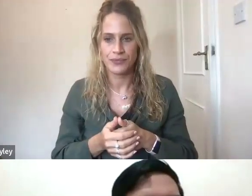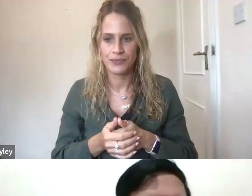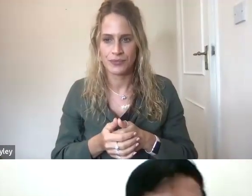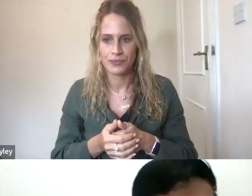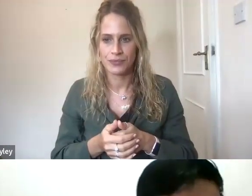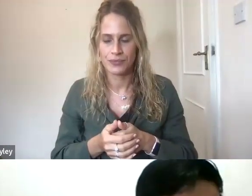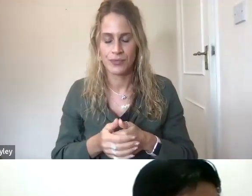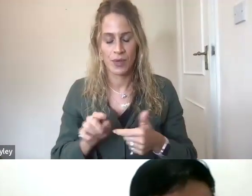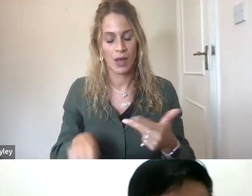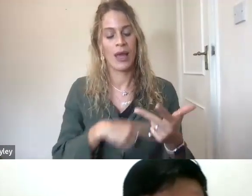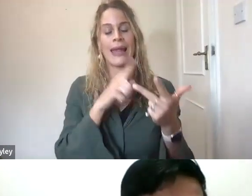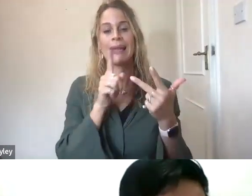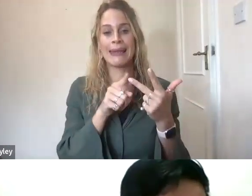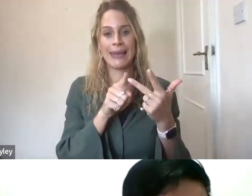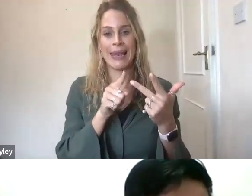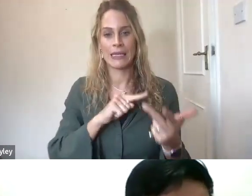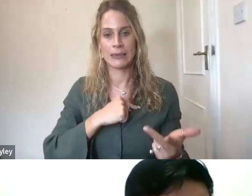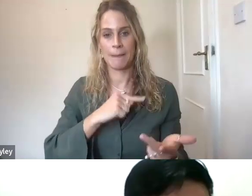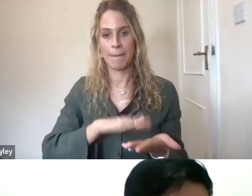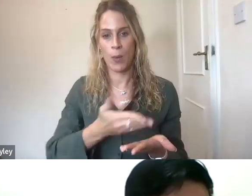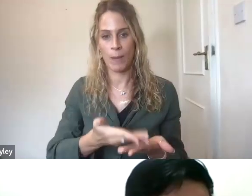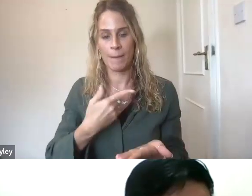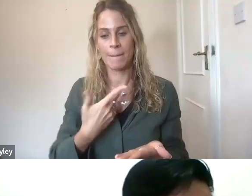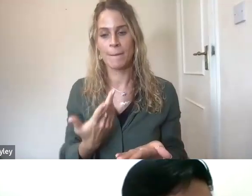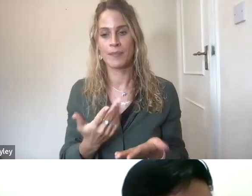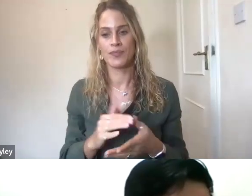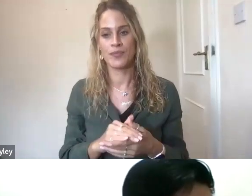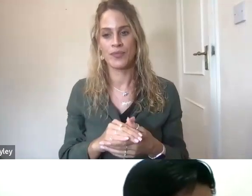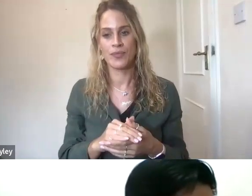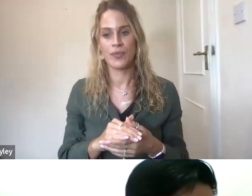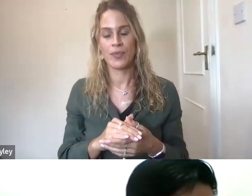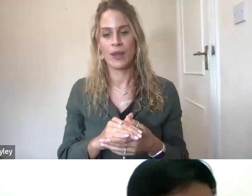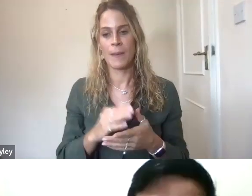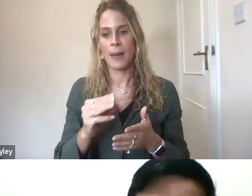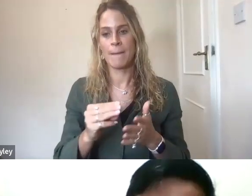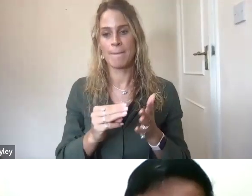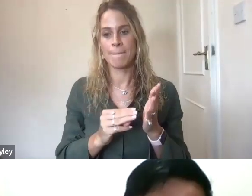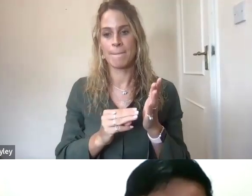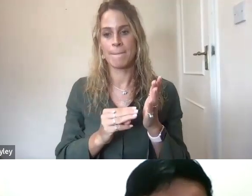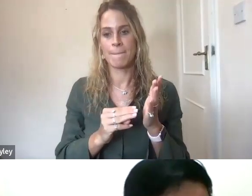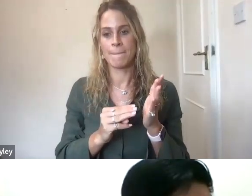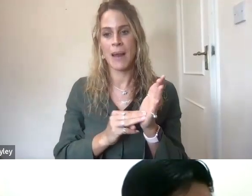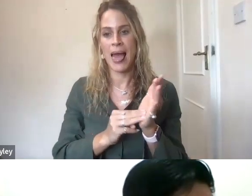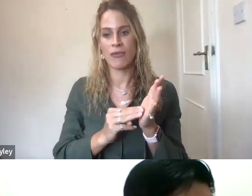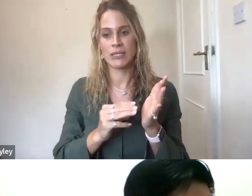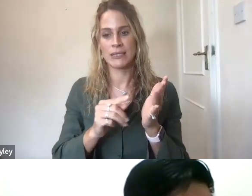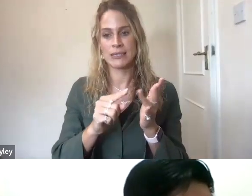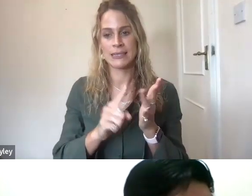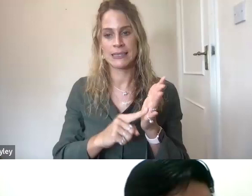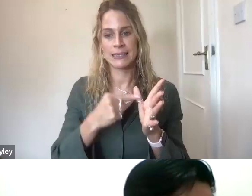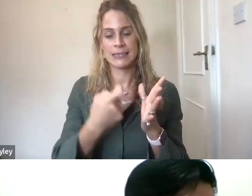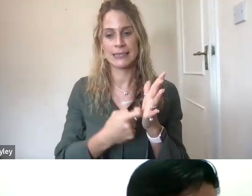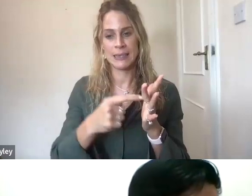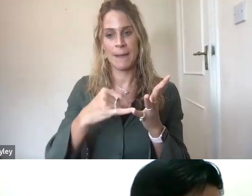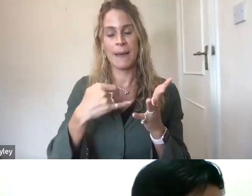And the next poem is by May Morales Dolis. This is one of the poems included in the